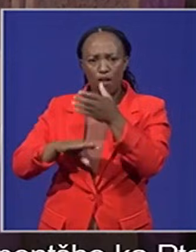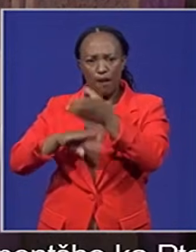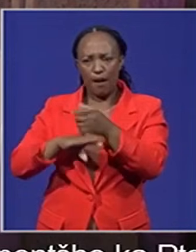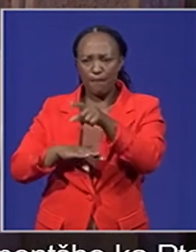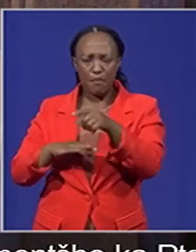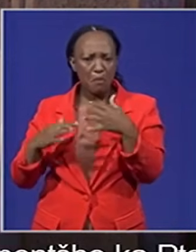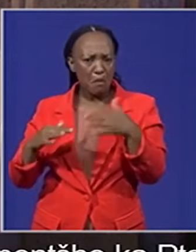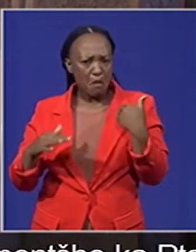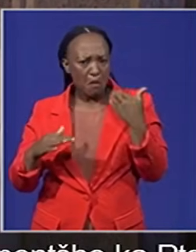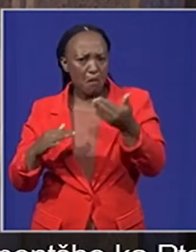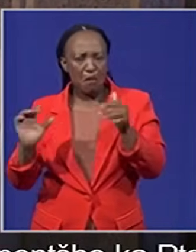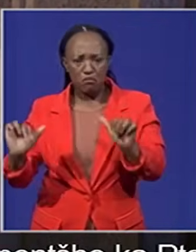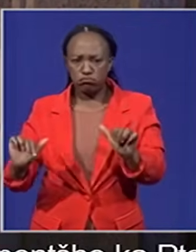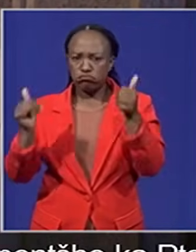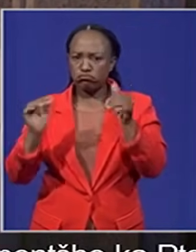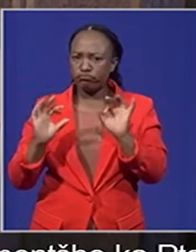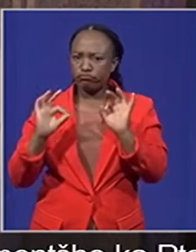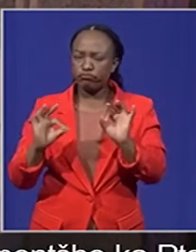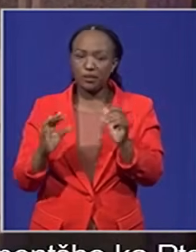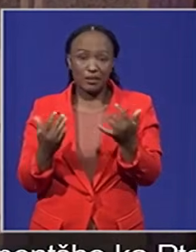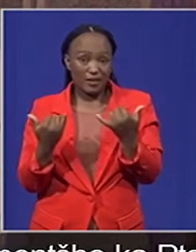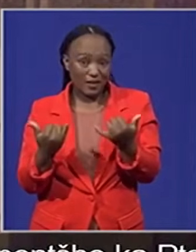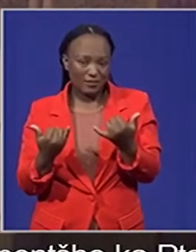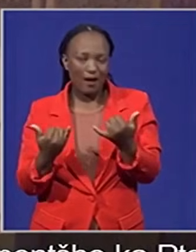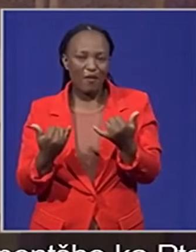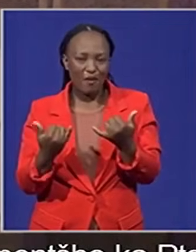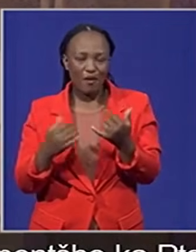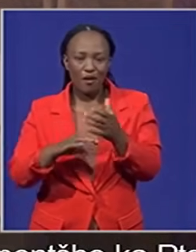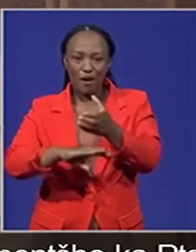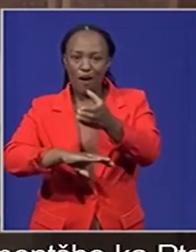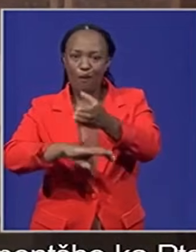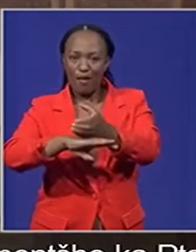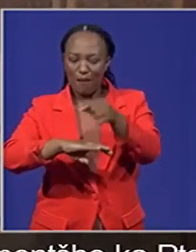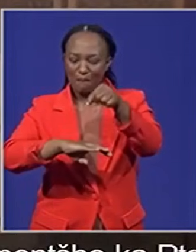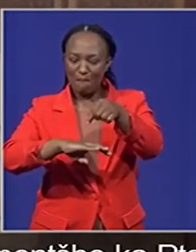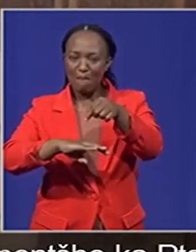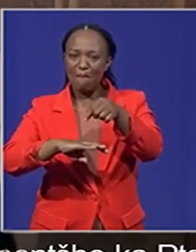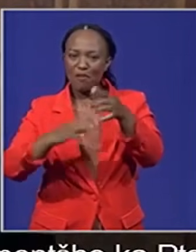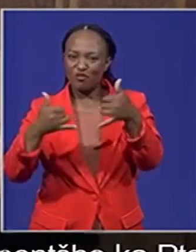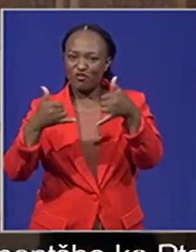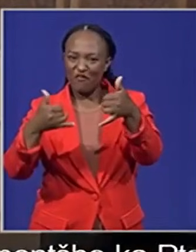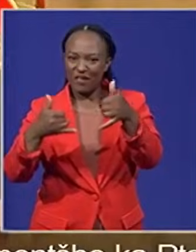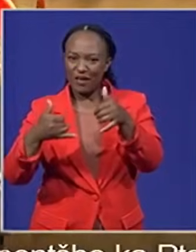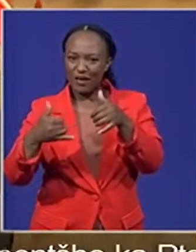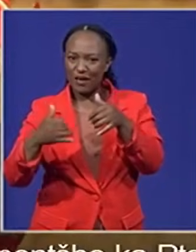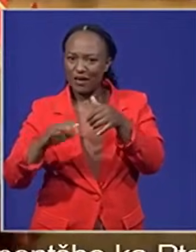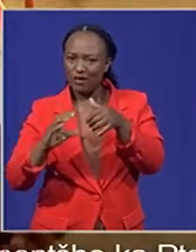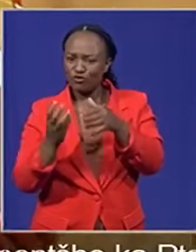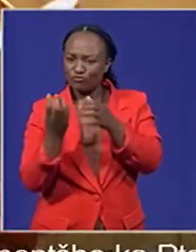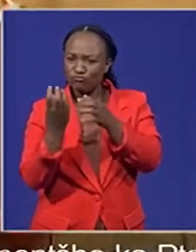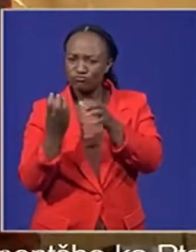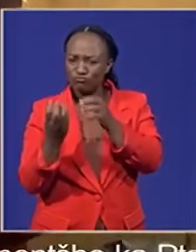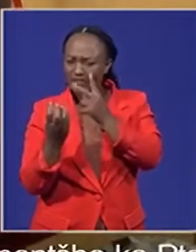so well. Right now, to connect with that World Cup trophy, it has to mean a